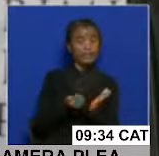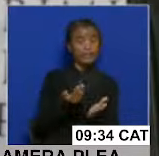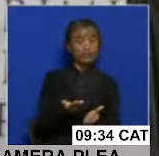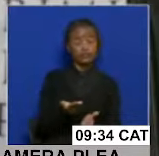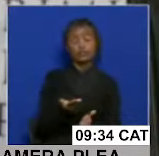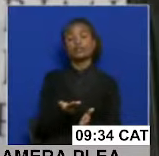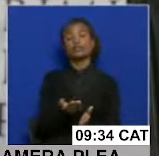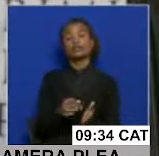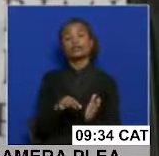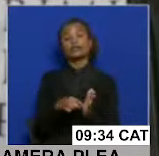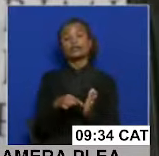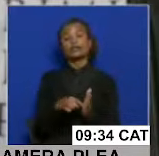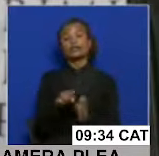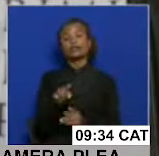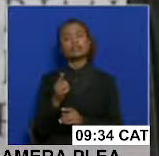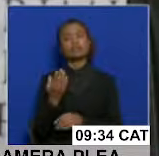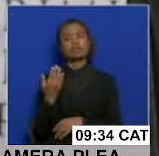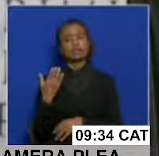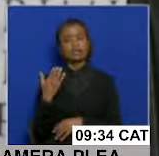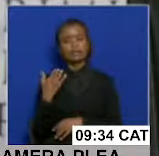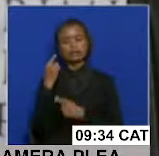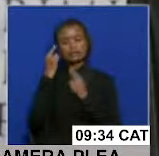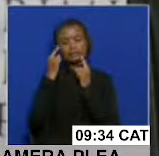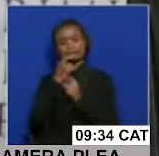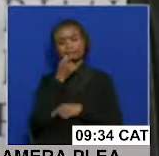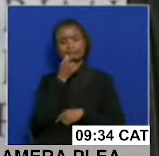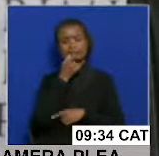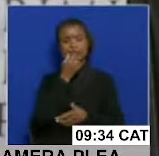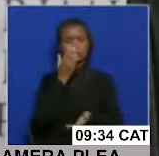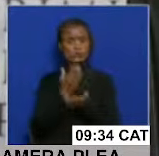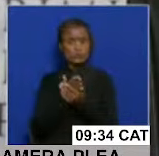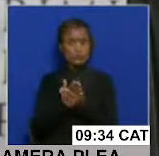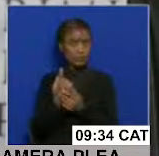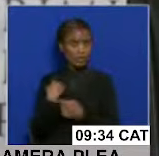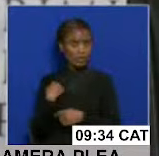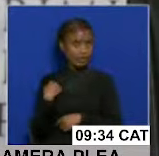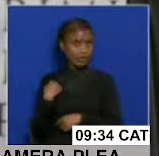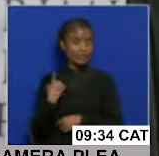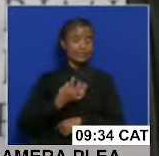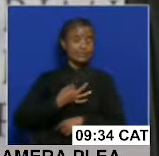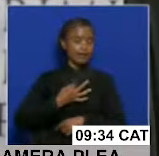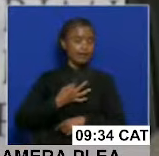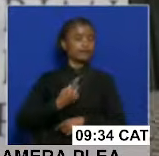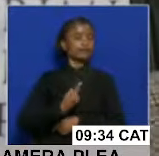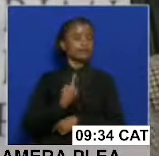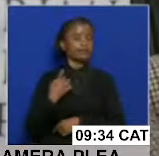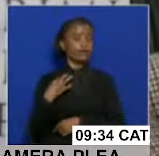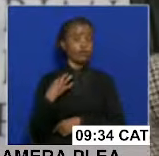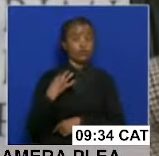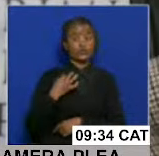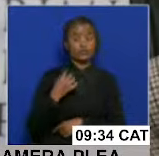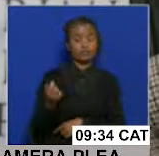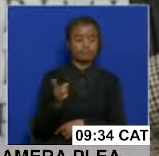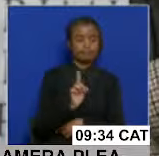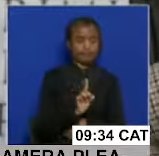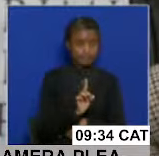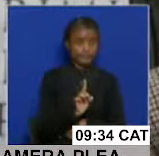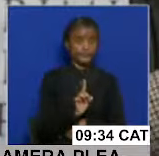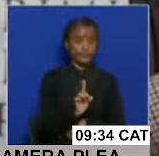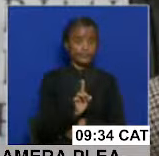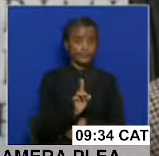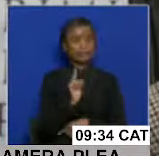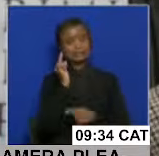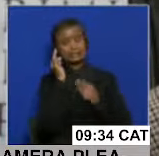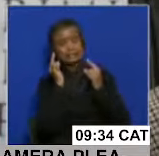have doubts about whether she should come forward on her own volition. And she came up with this request that perhaps